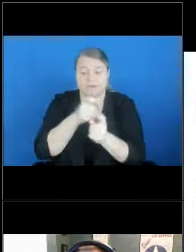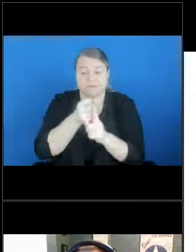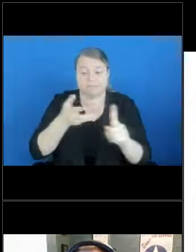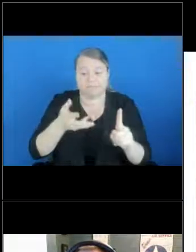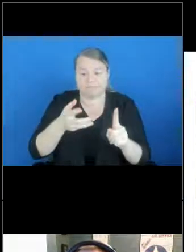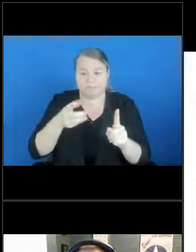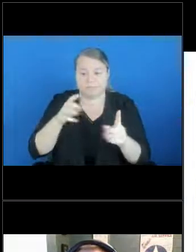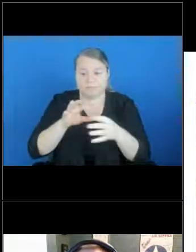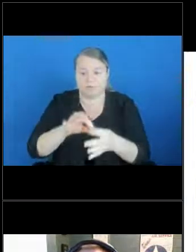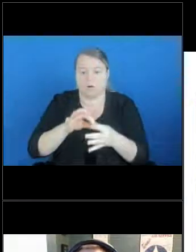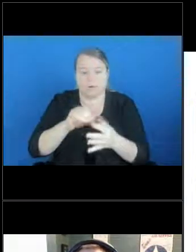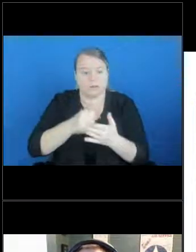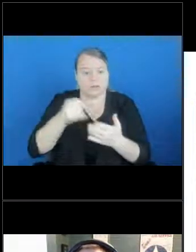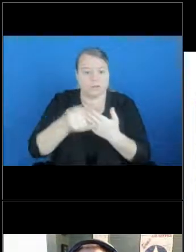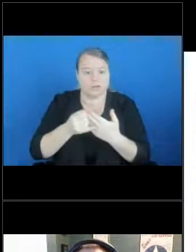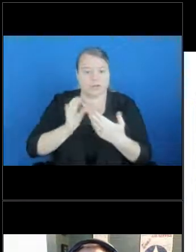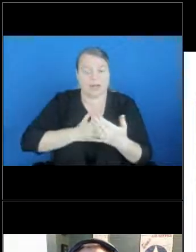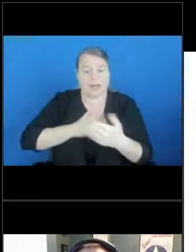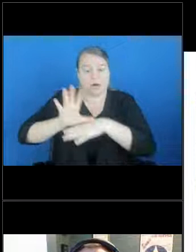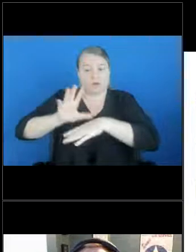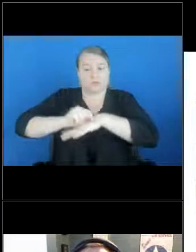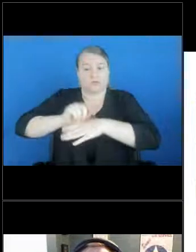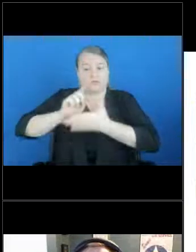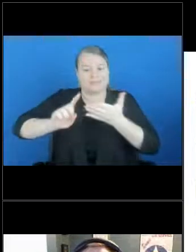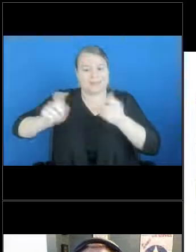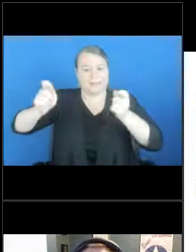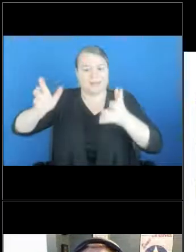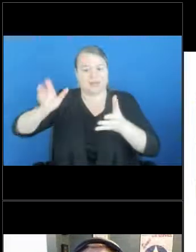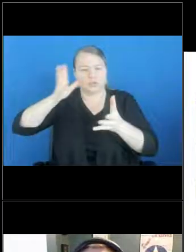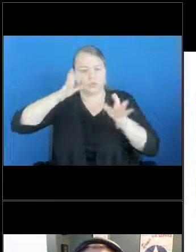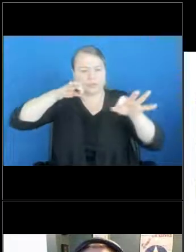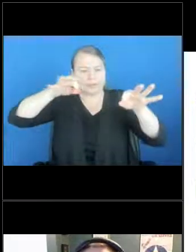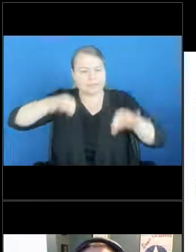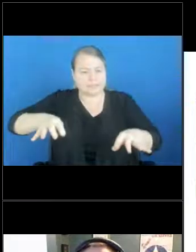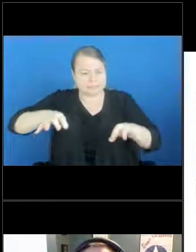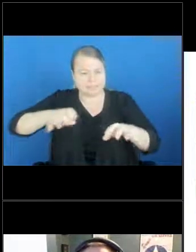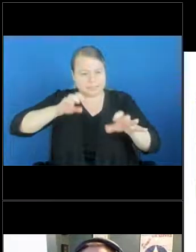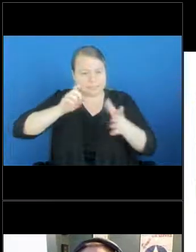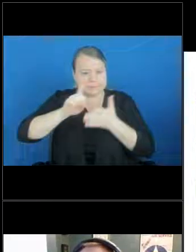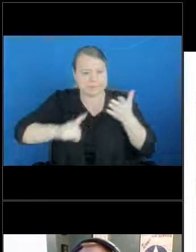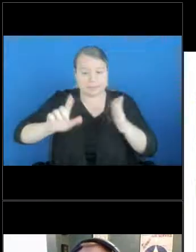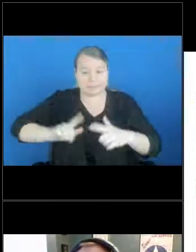Bob Kalbach, our consultant design manager, will walk everyone through the design. Bob?